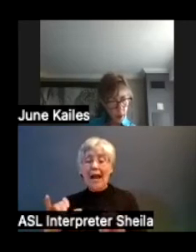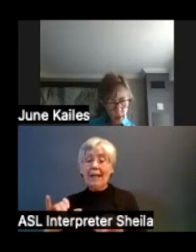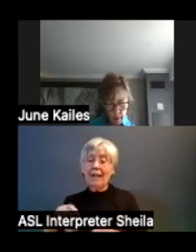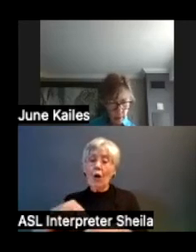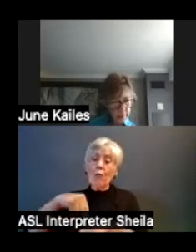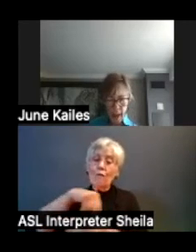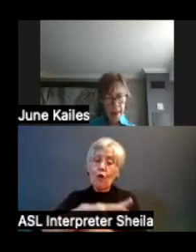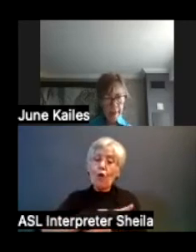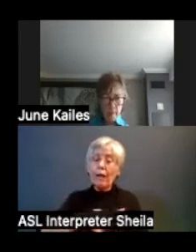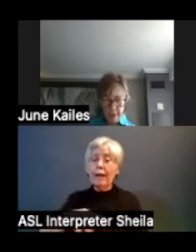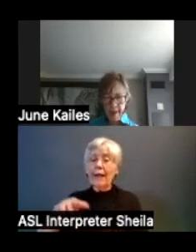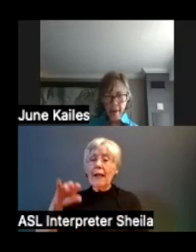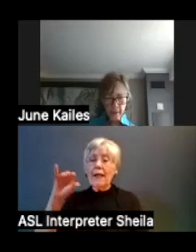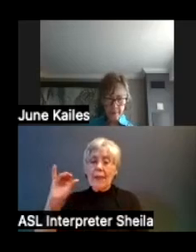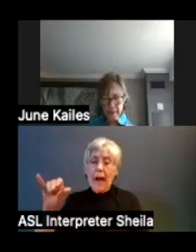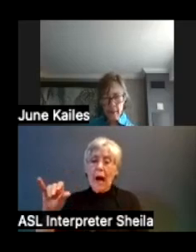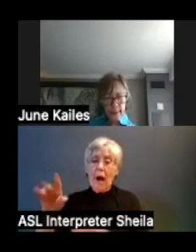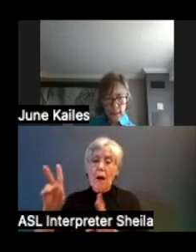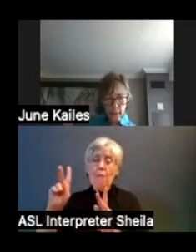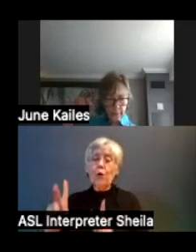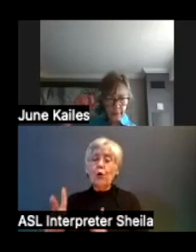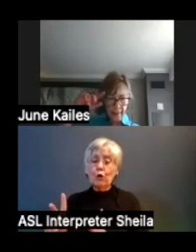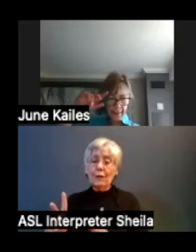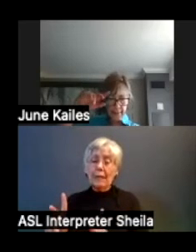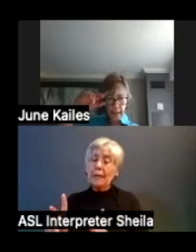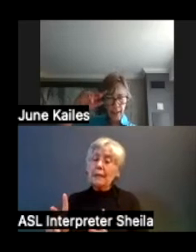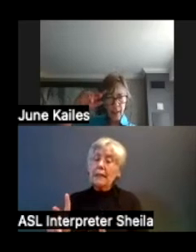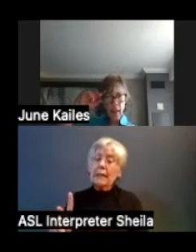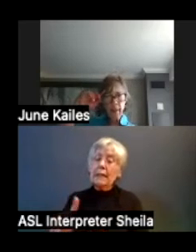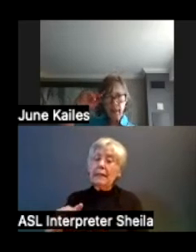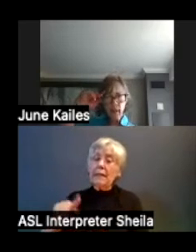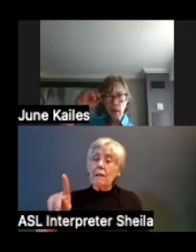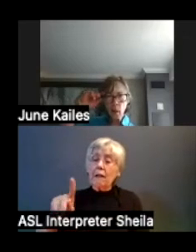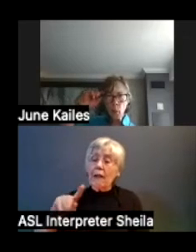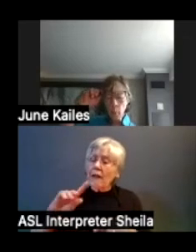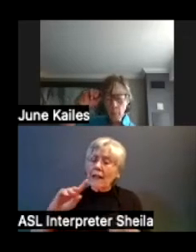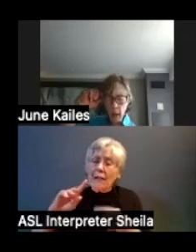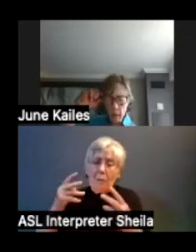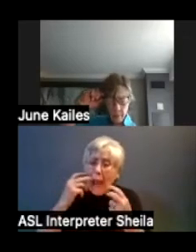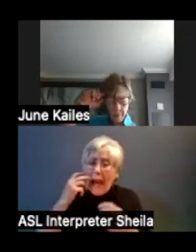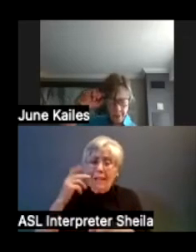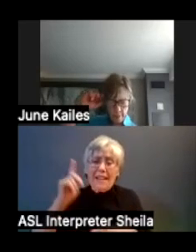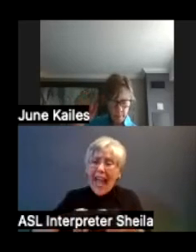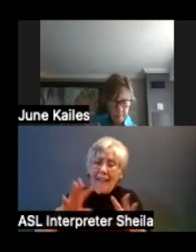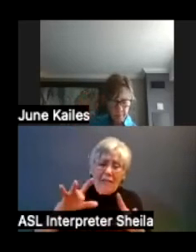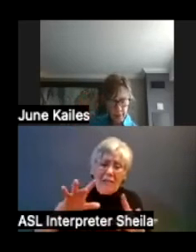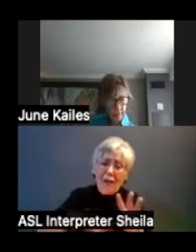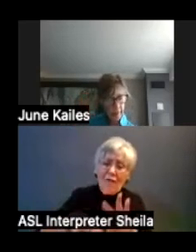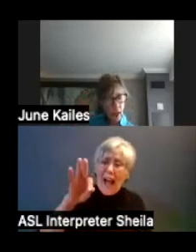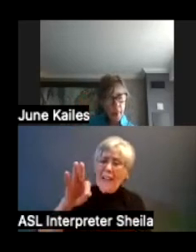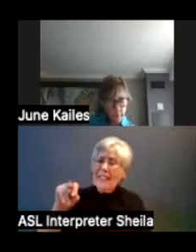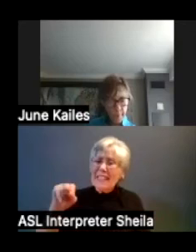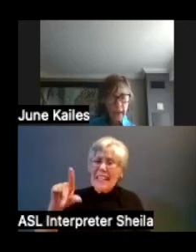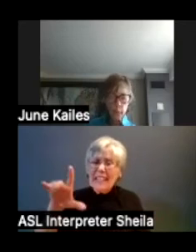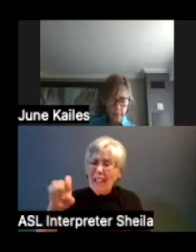to not even being able to find a needle in a haystack. Like, what part of the female website?